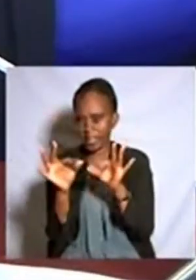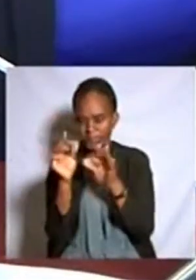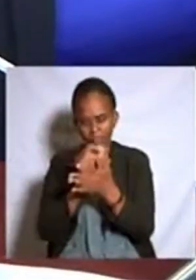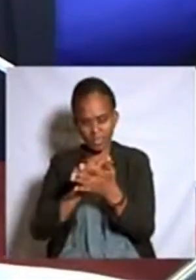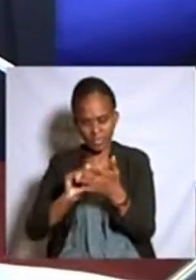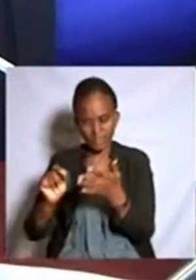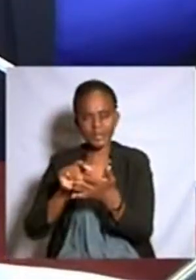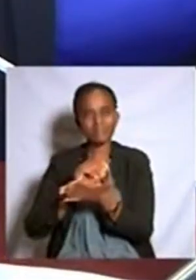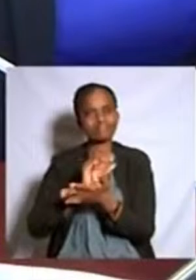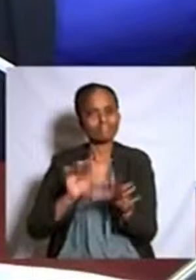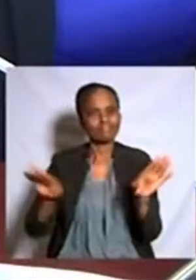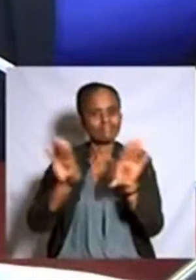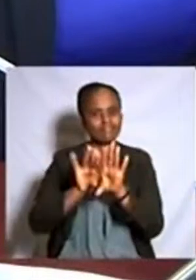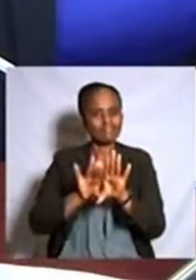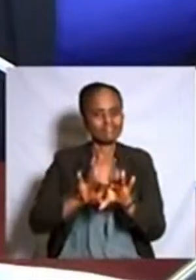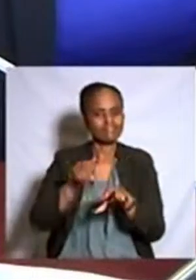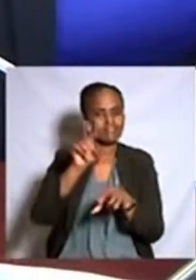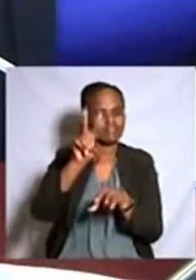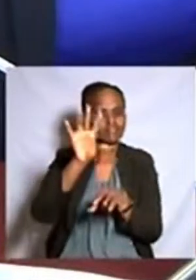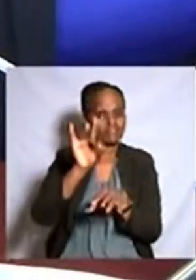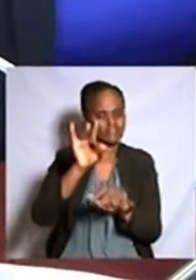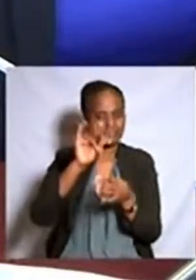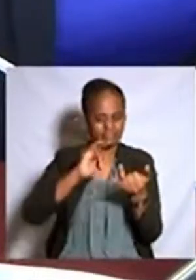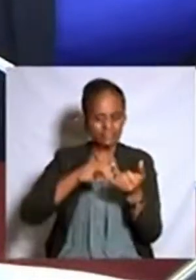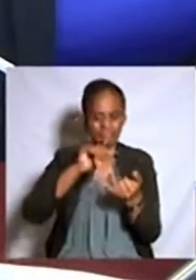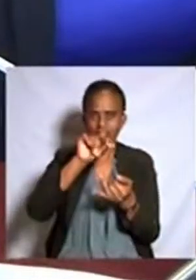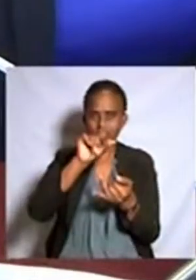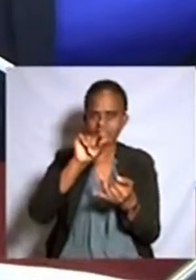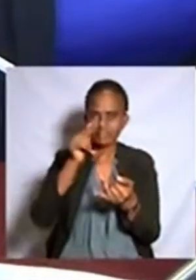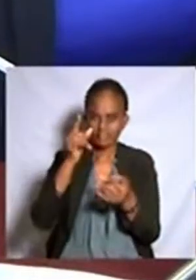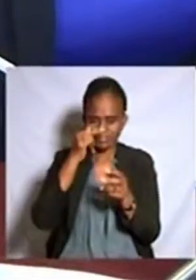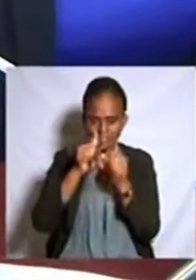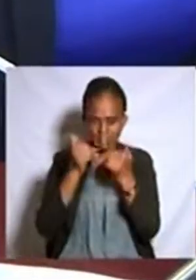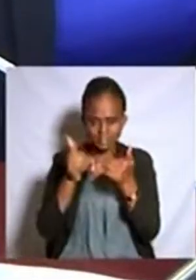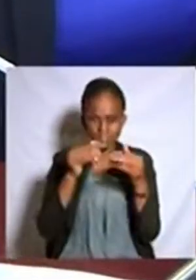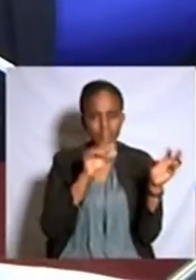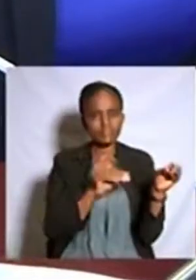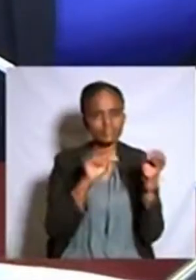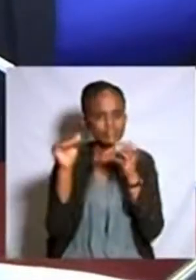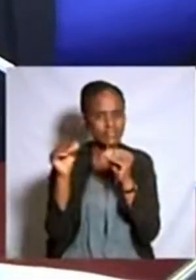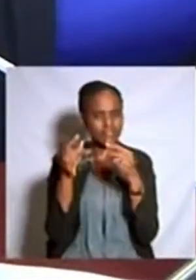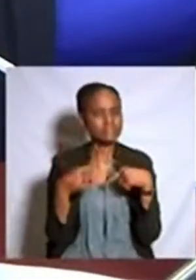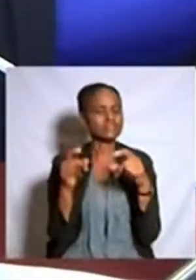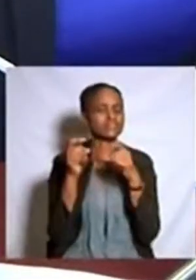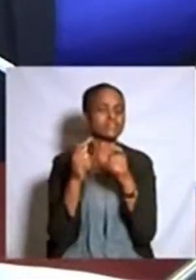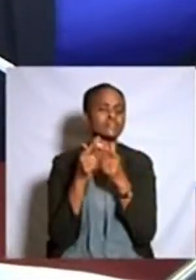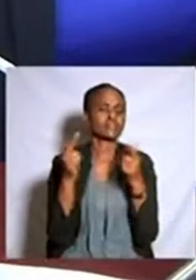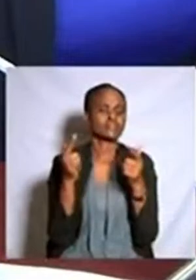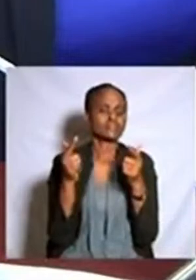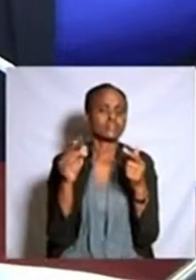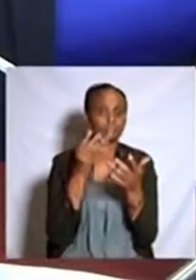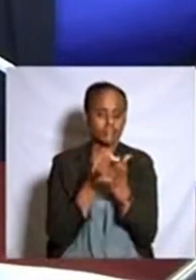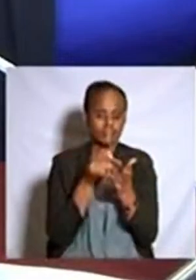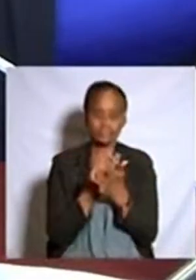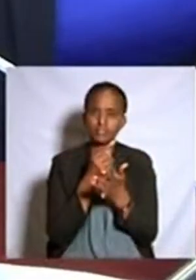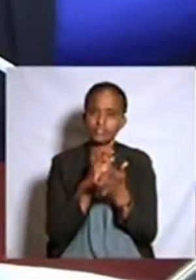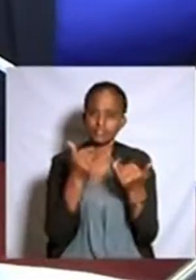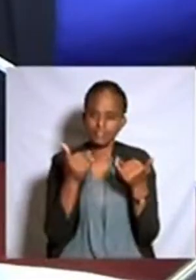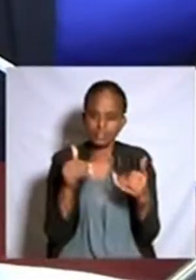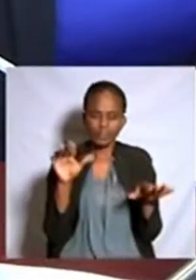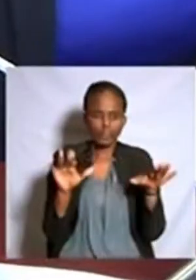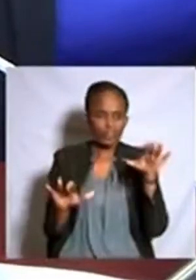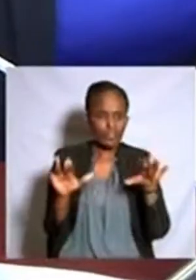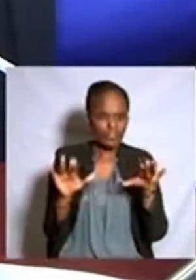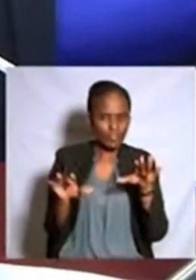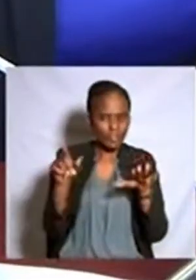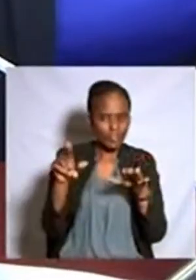off on 28 September 2021. However, due to the migration challenges onto Prophet, the balance could